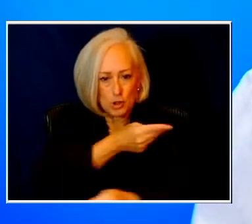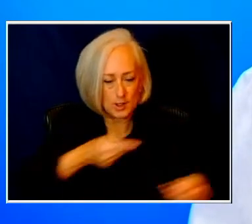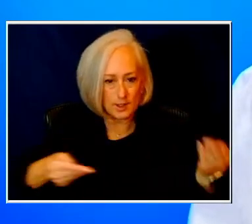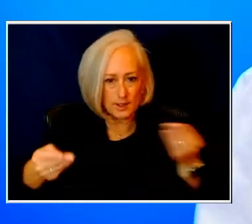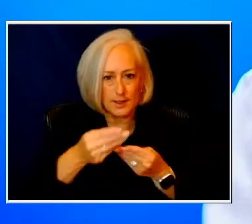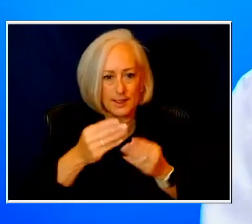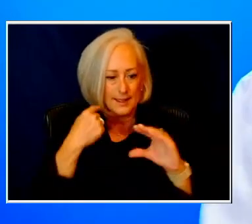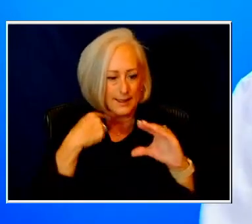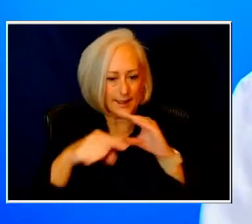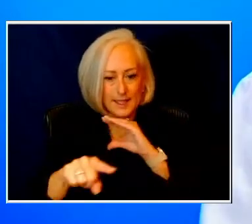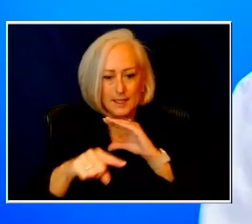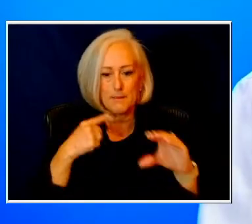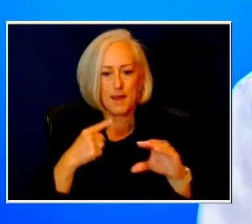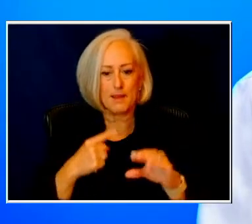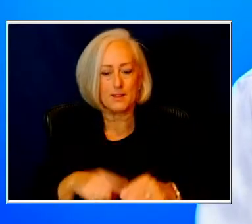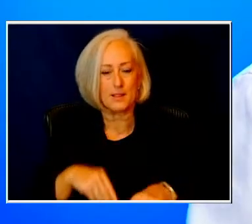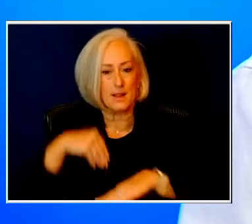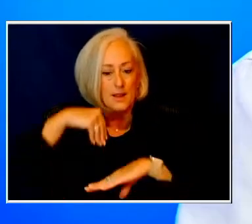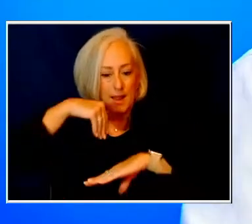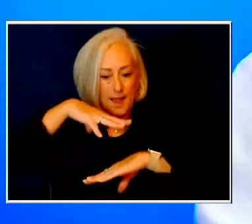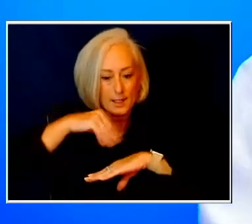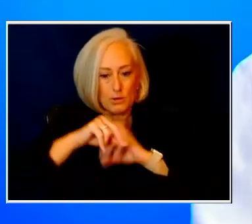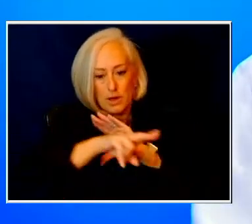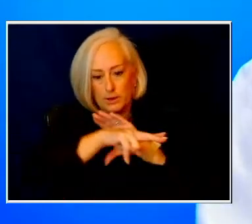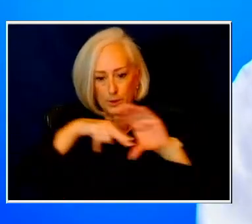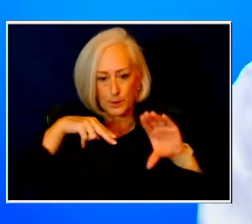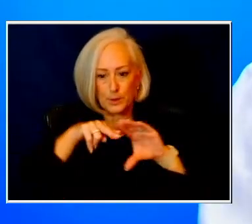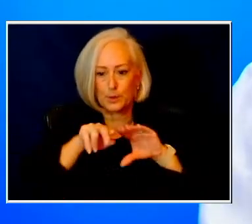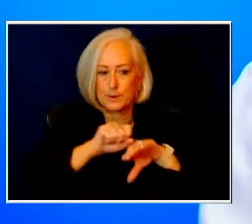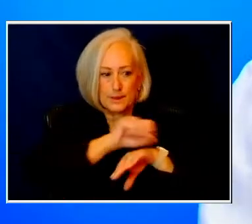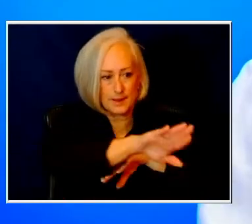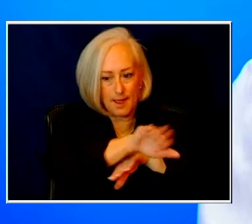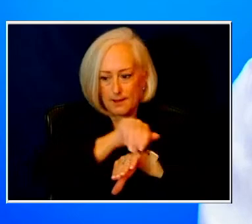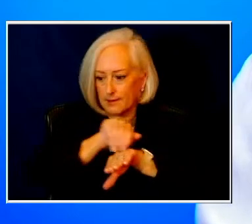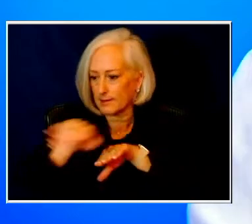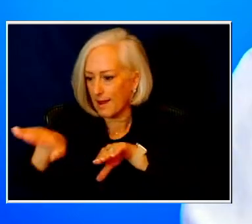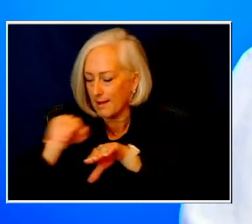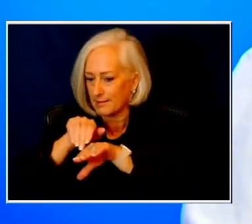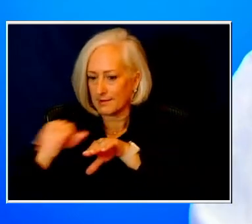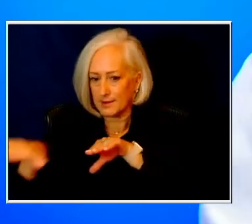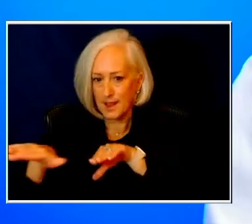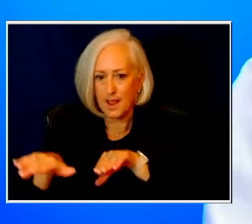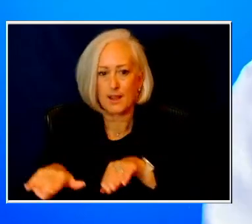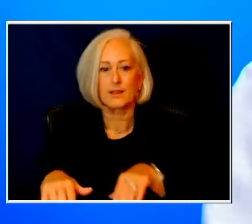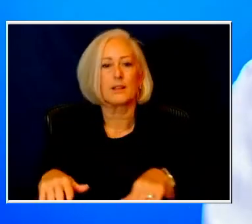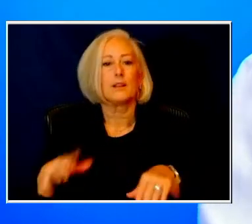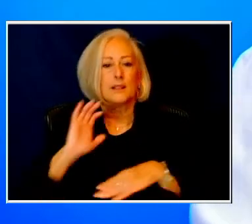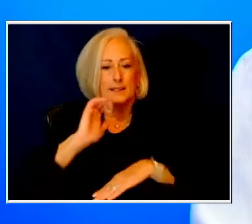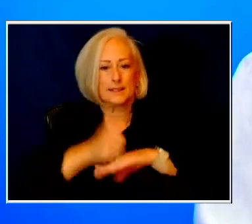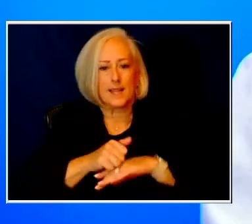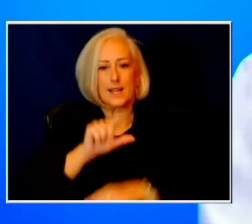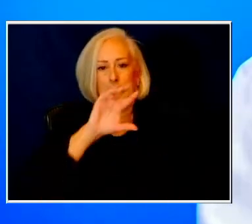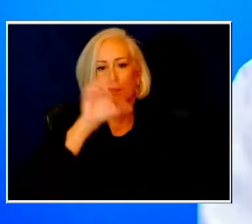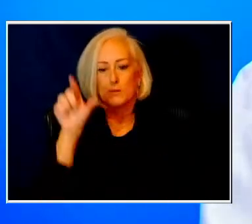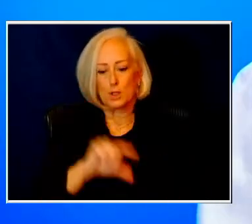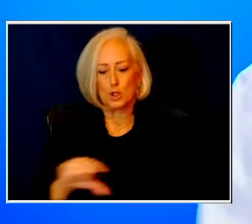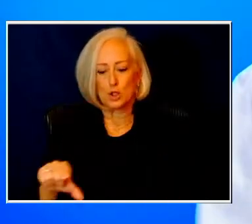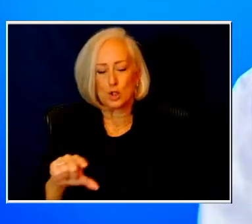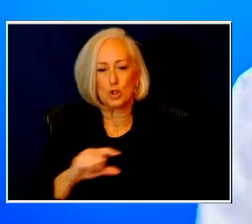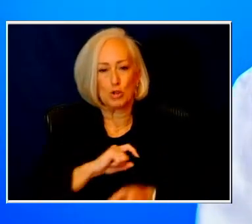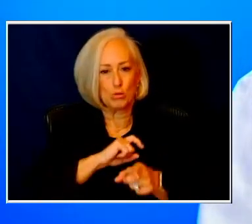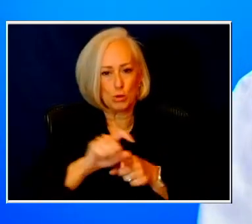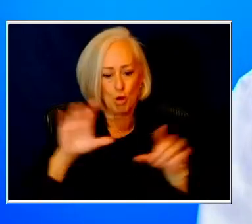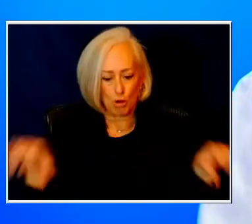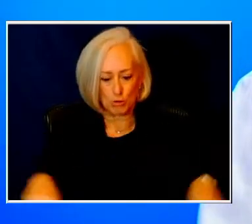and the images back and forth, being able to see these, getting us all together on Zoom calls and in person, and then finally having it